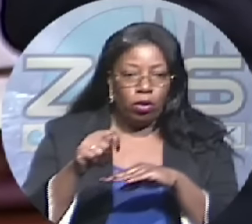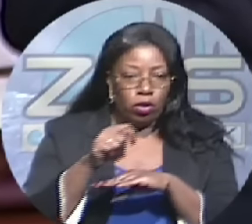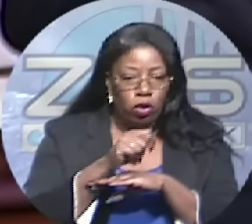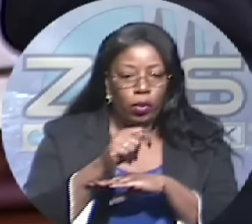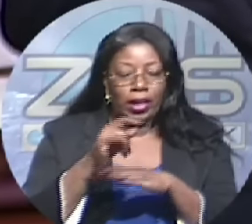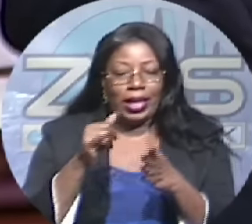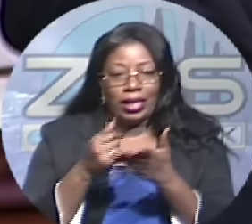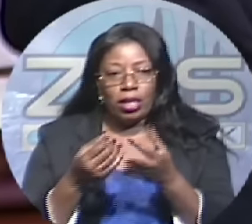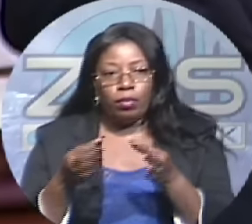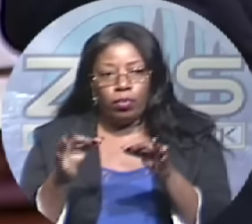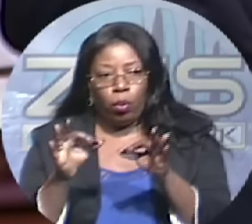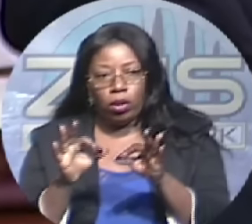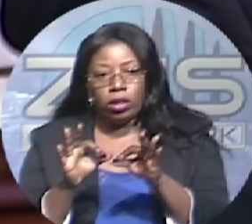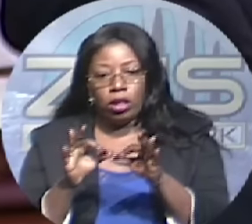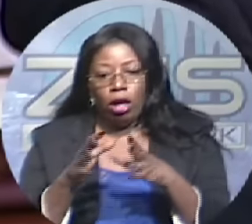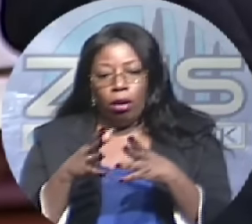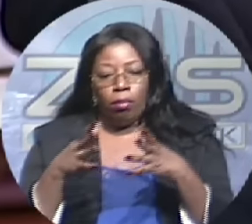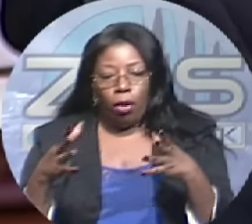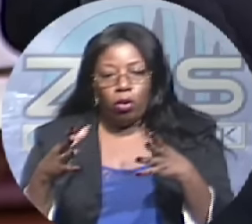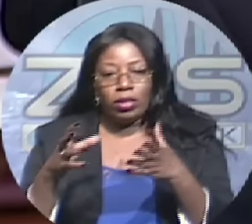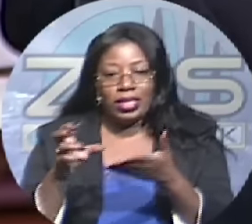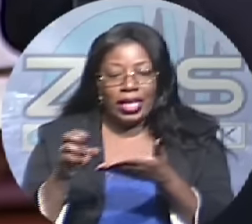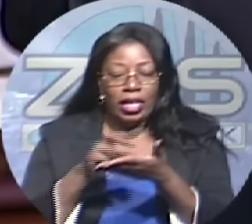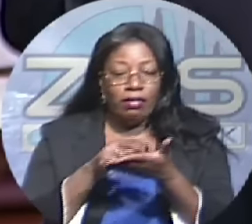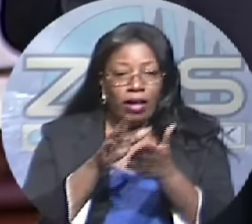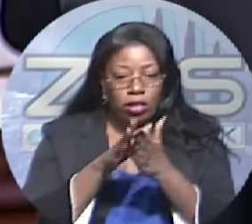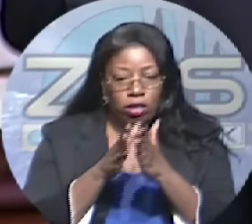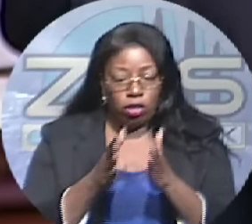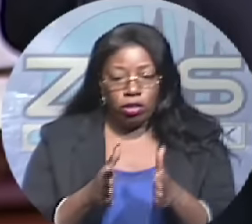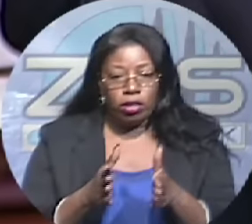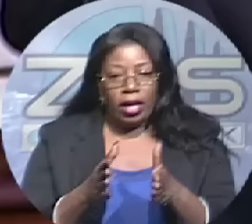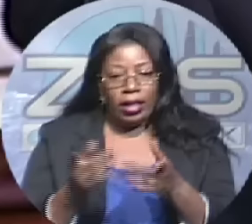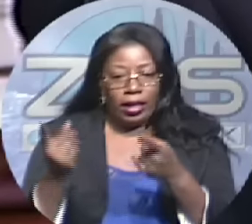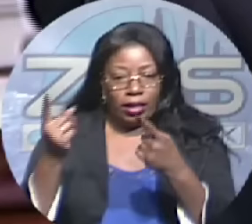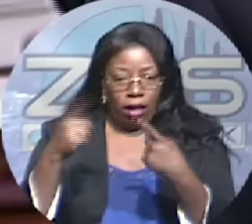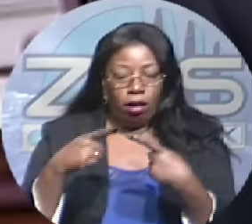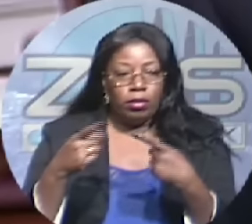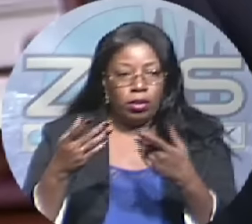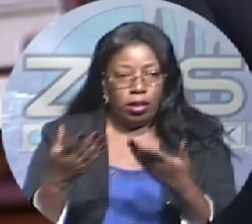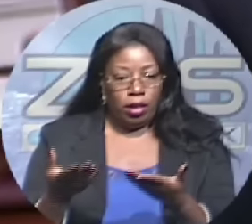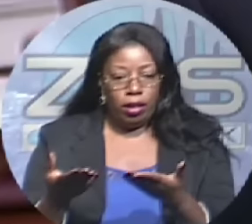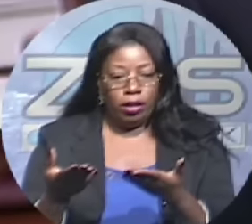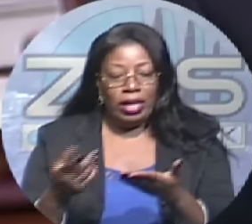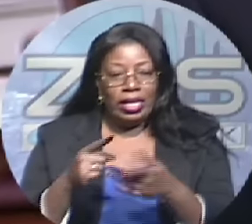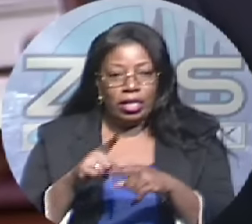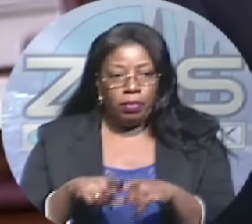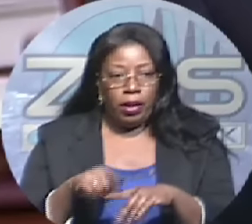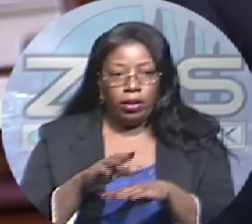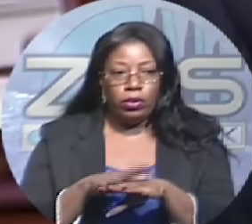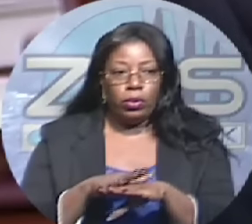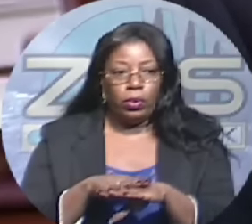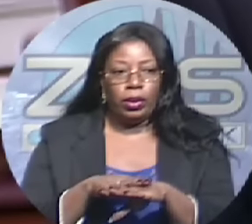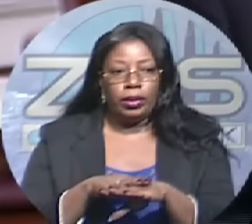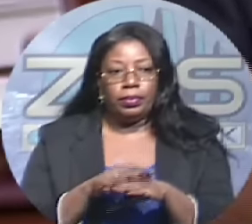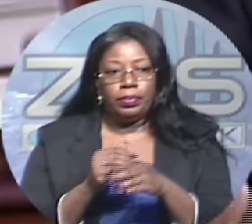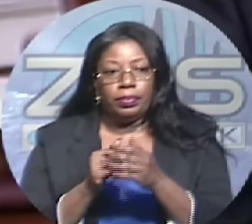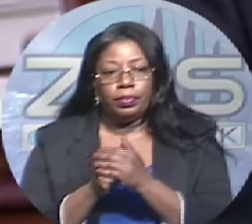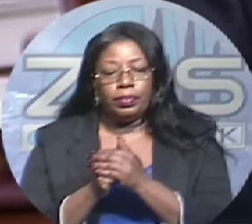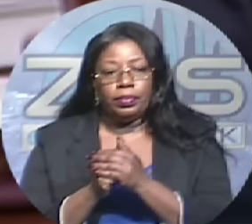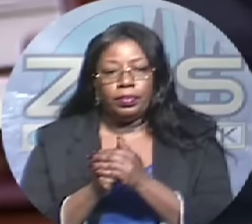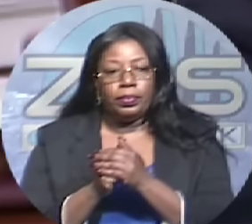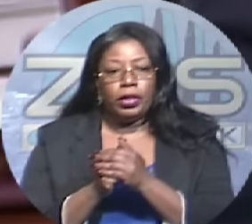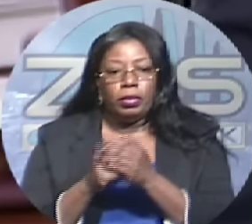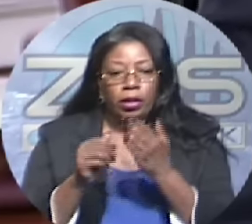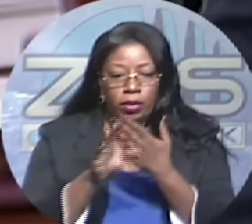Speaker, because most investors who come to this jurisdiction depend upon the